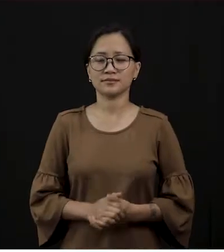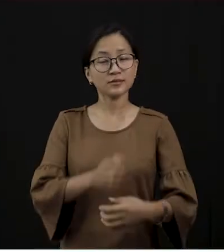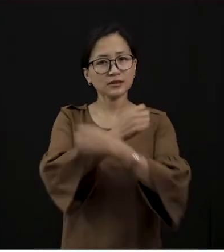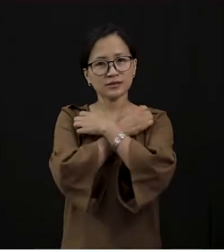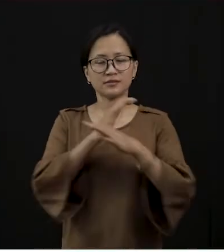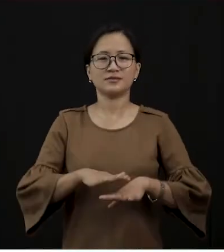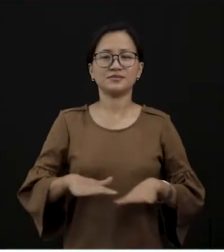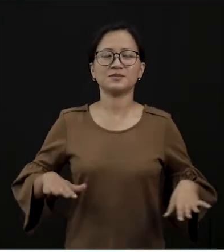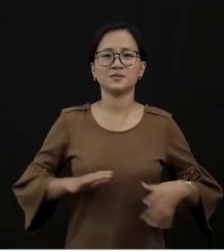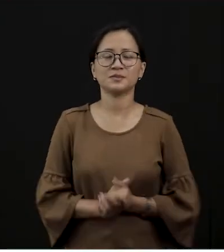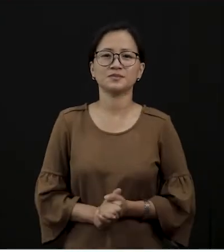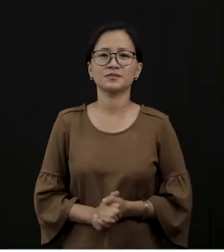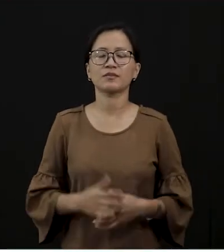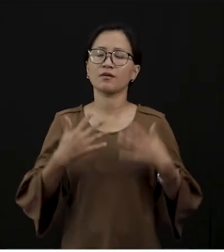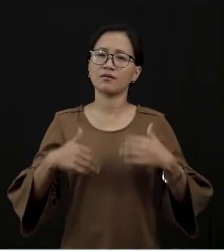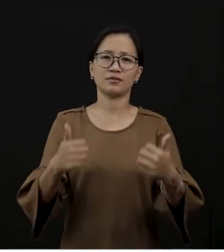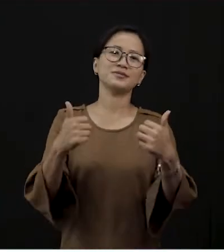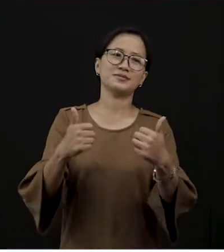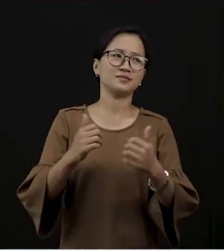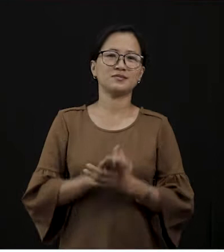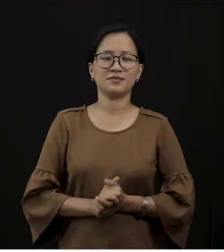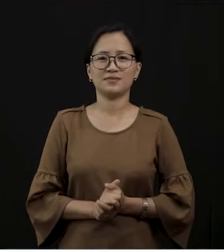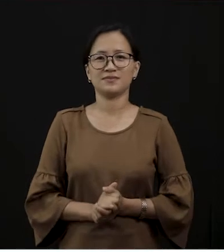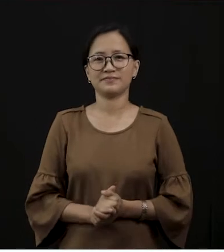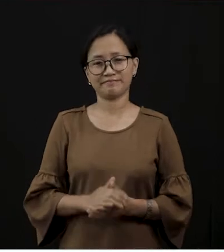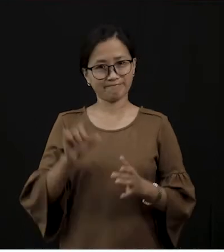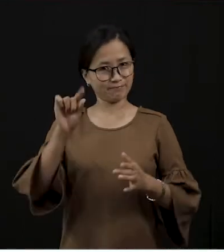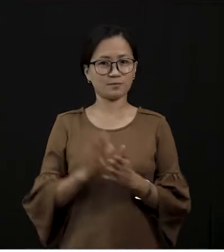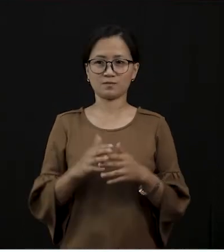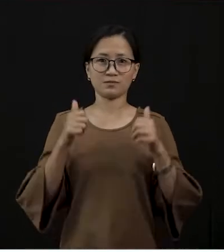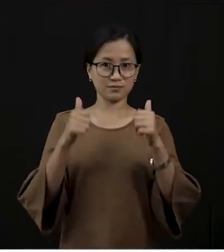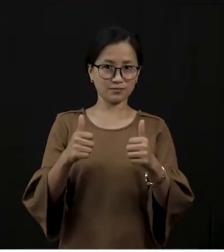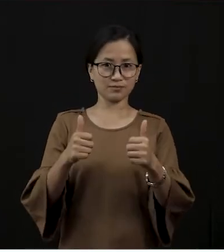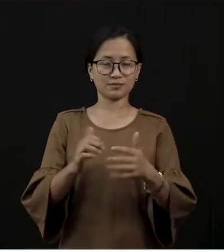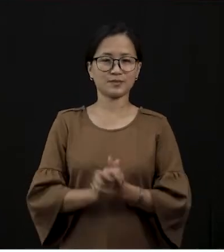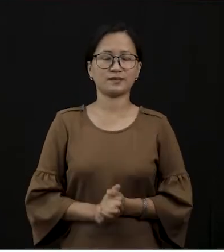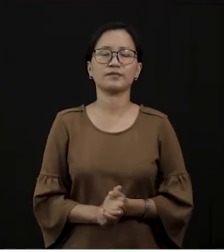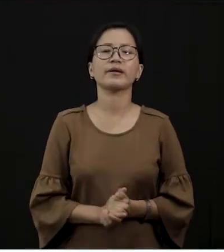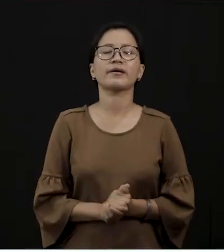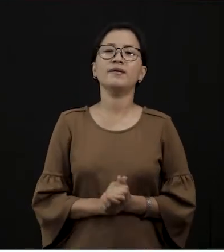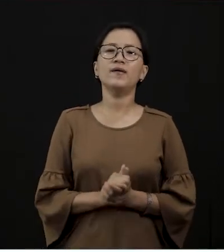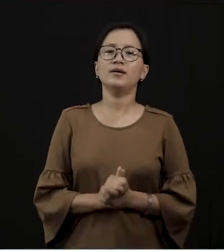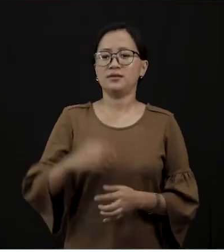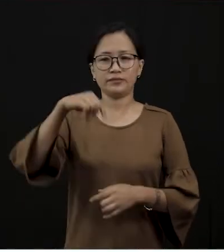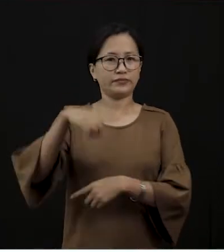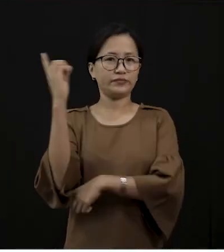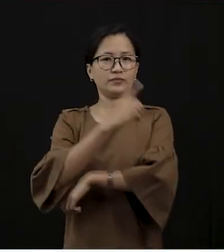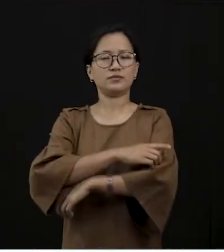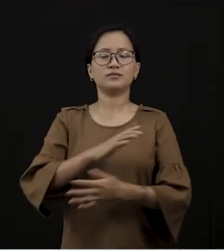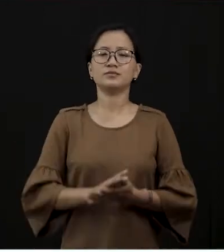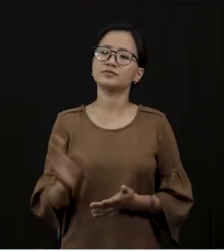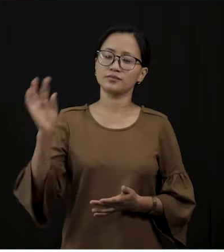Dear students, how are you all? Doing great? Yes. Today